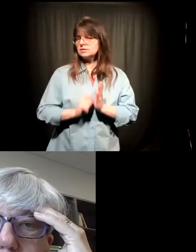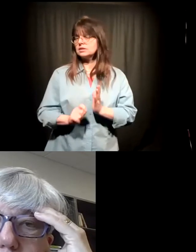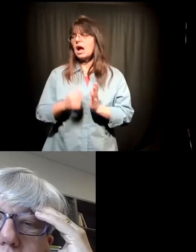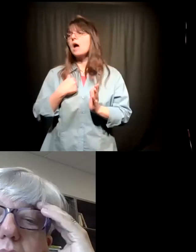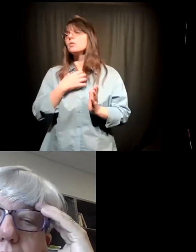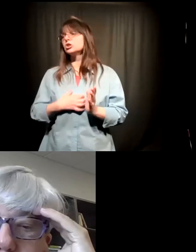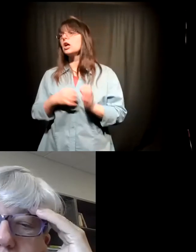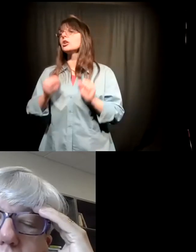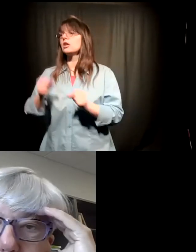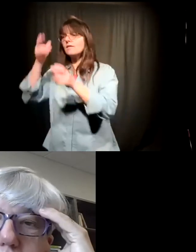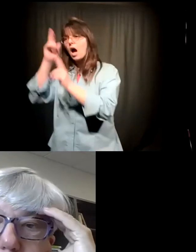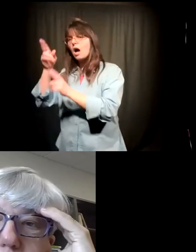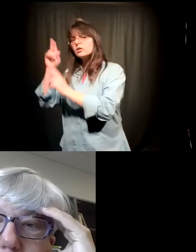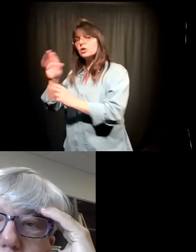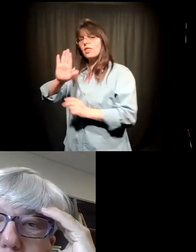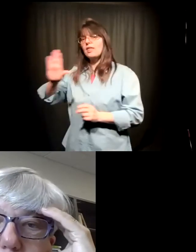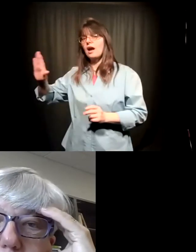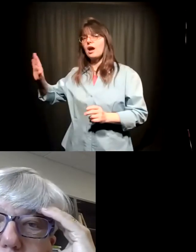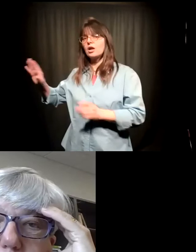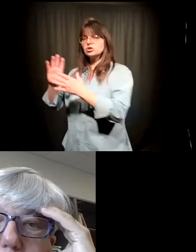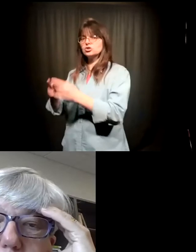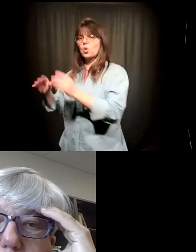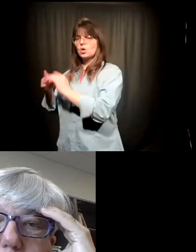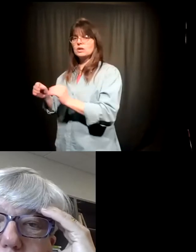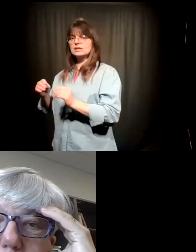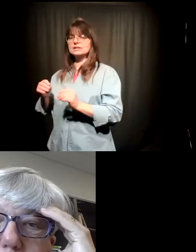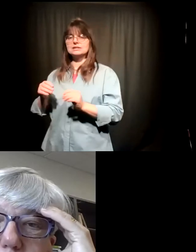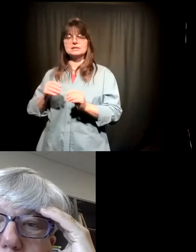other alum who were raised in very different environments,